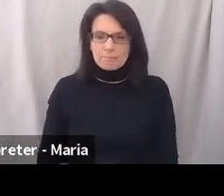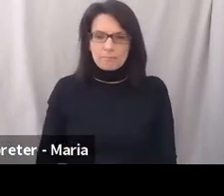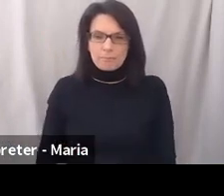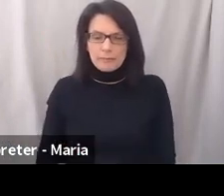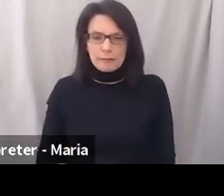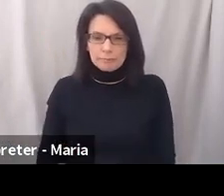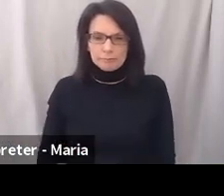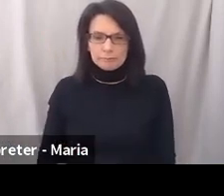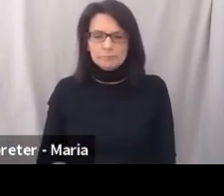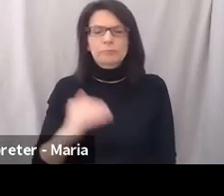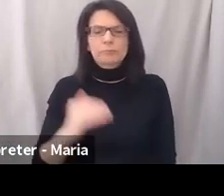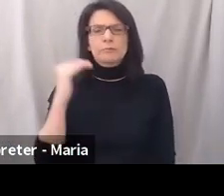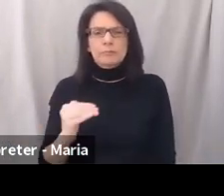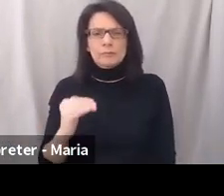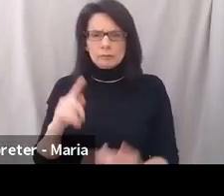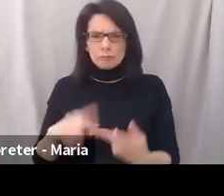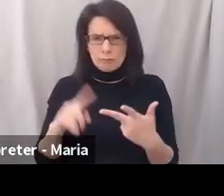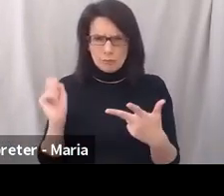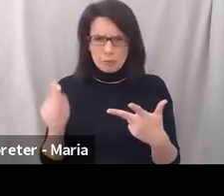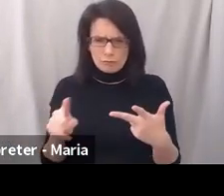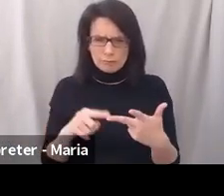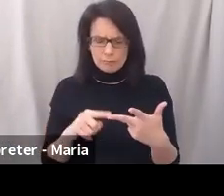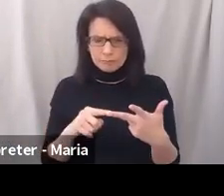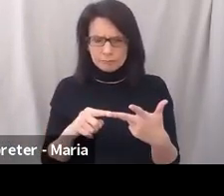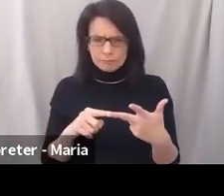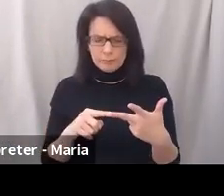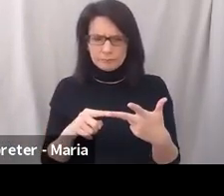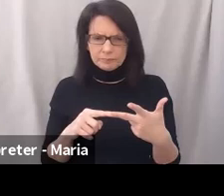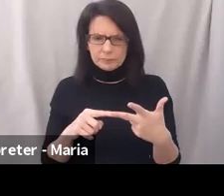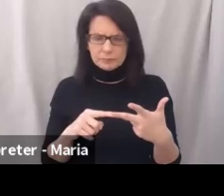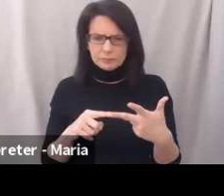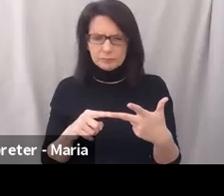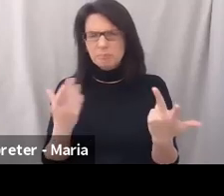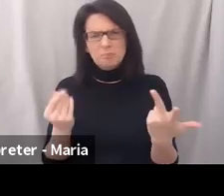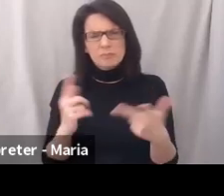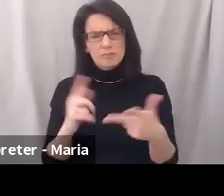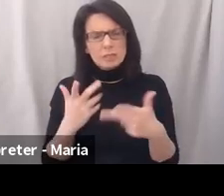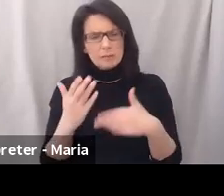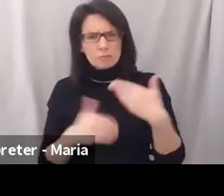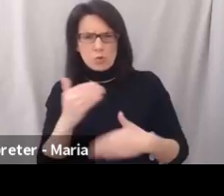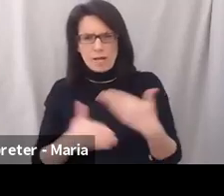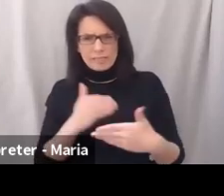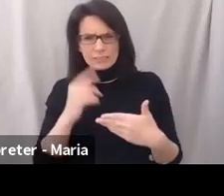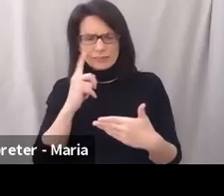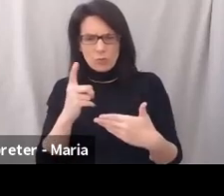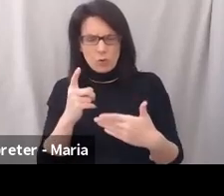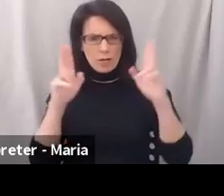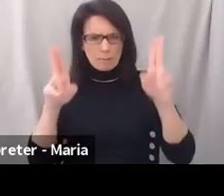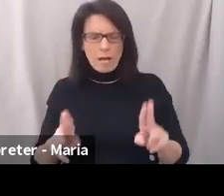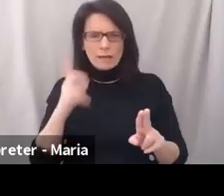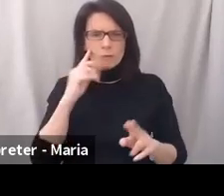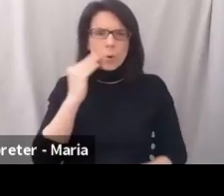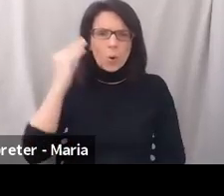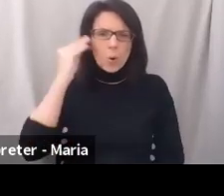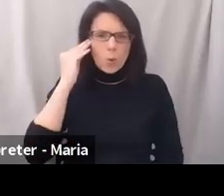Okay, so, and the next one is about what is the process for applying for home grants or